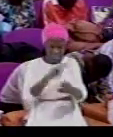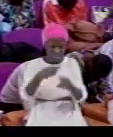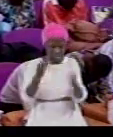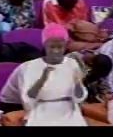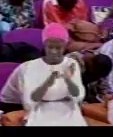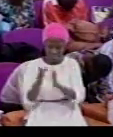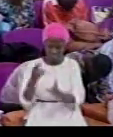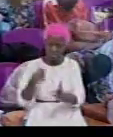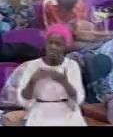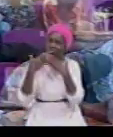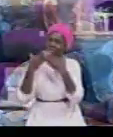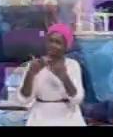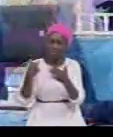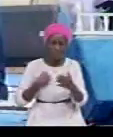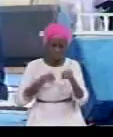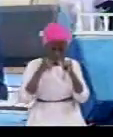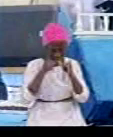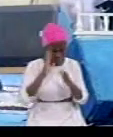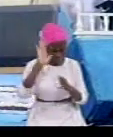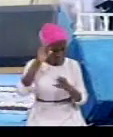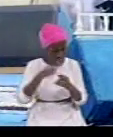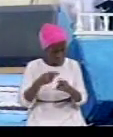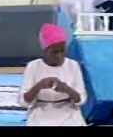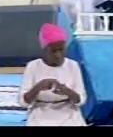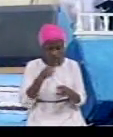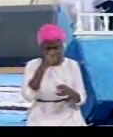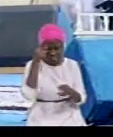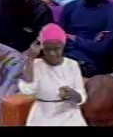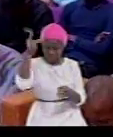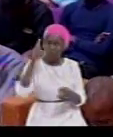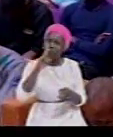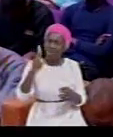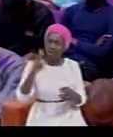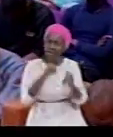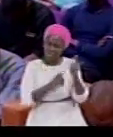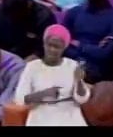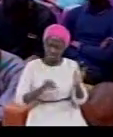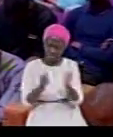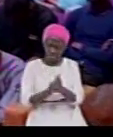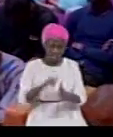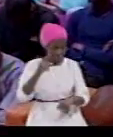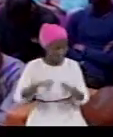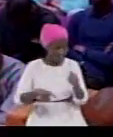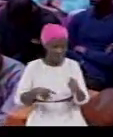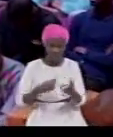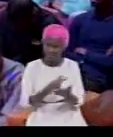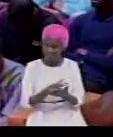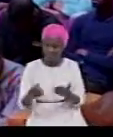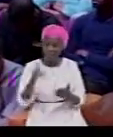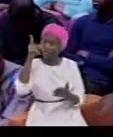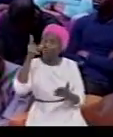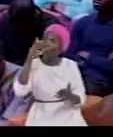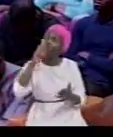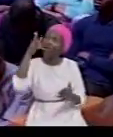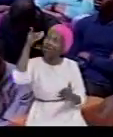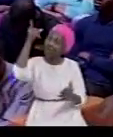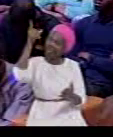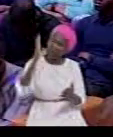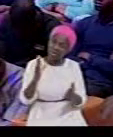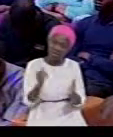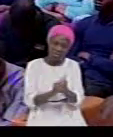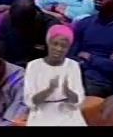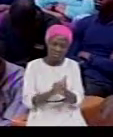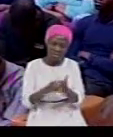you and we bless your name, because you are the God that cannot fail. You are the God that